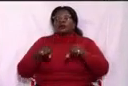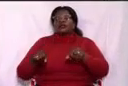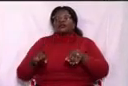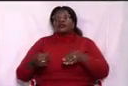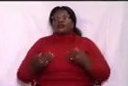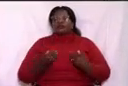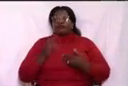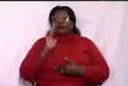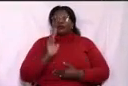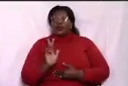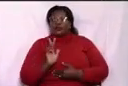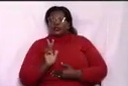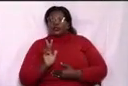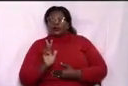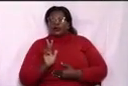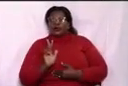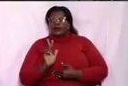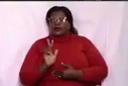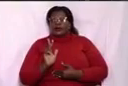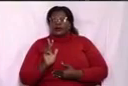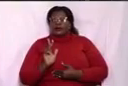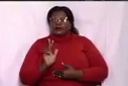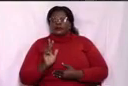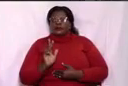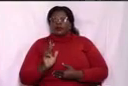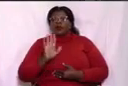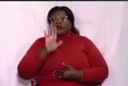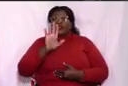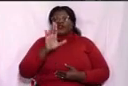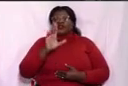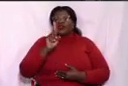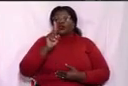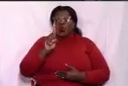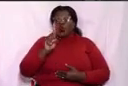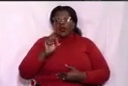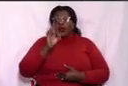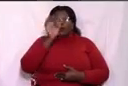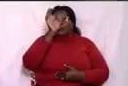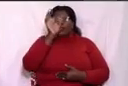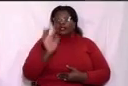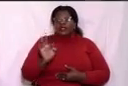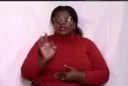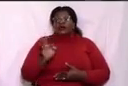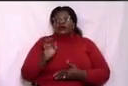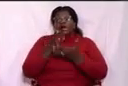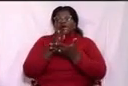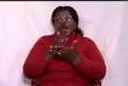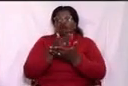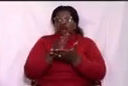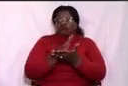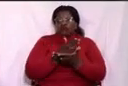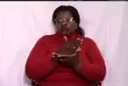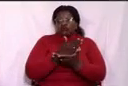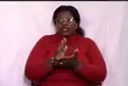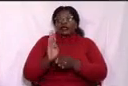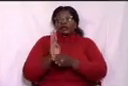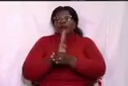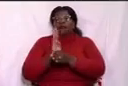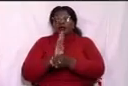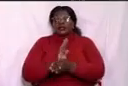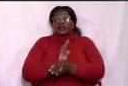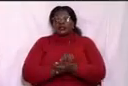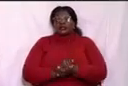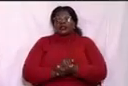person, or at least with 51% of the business shares. The business must